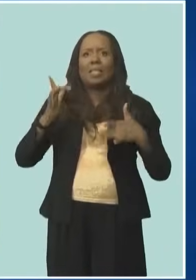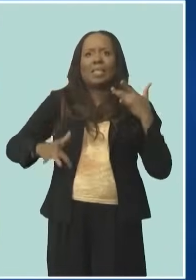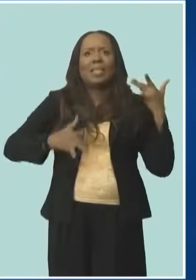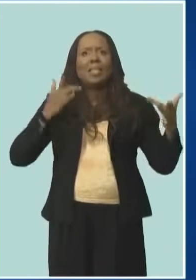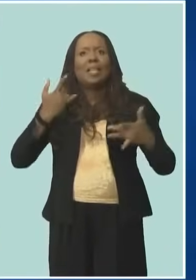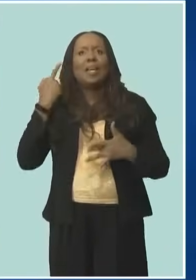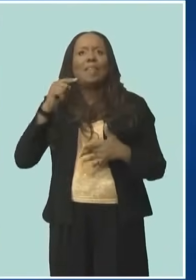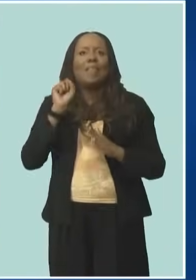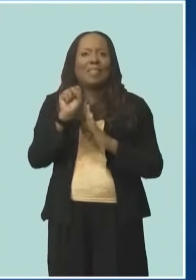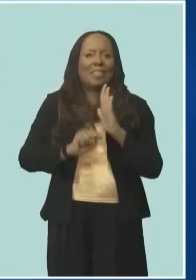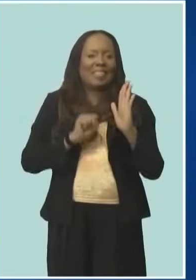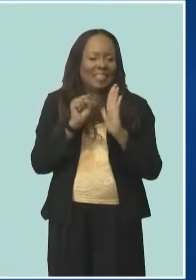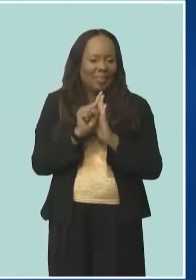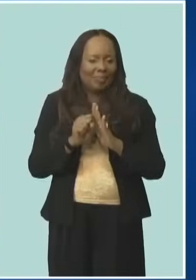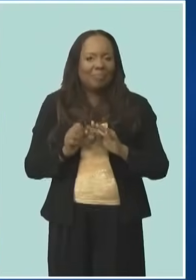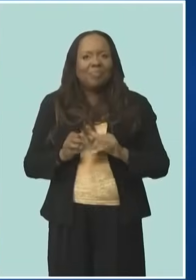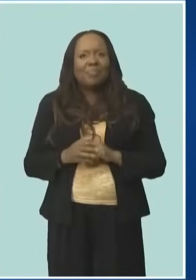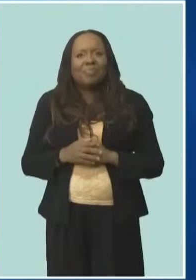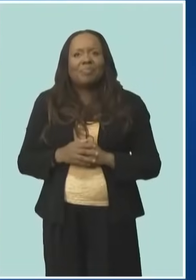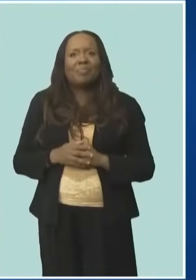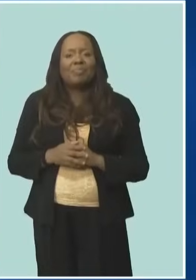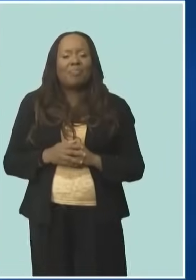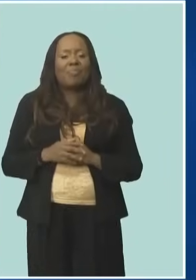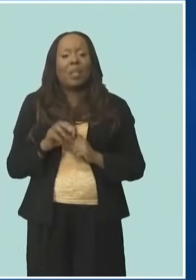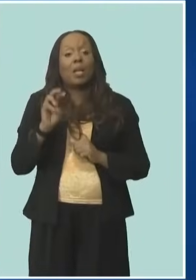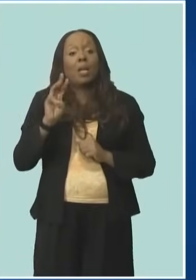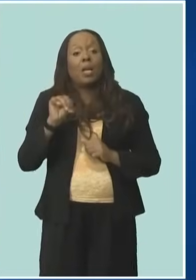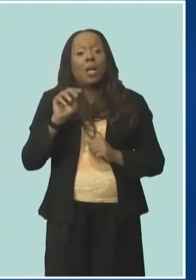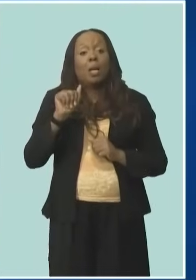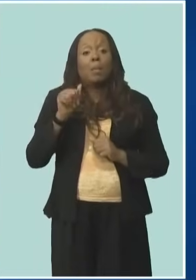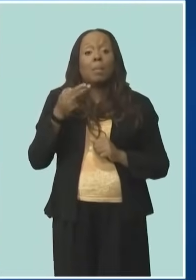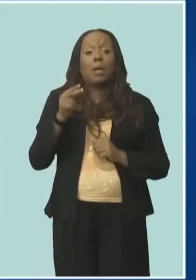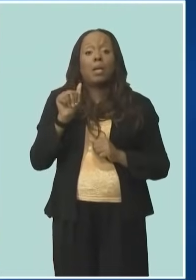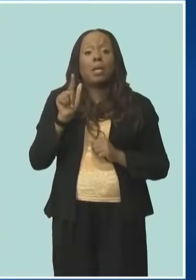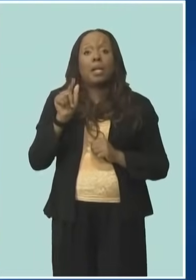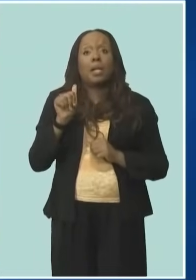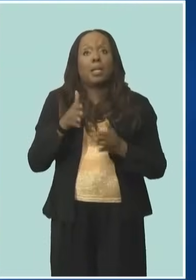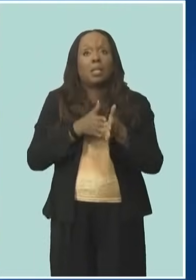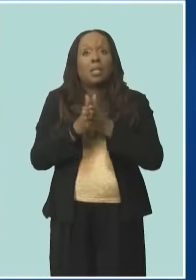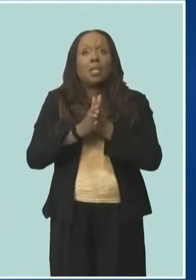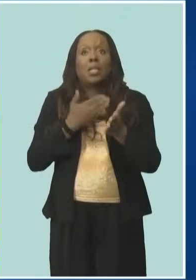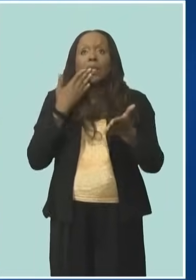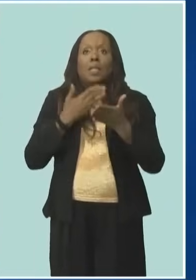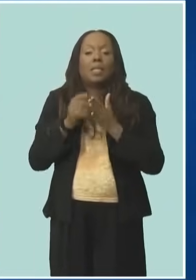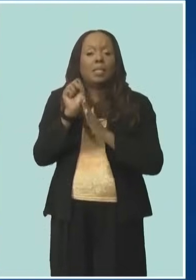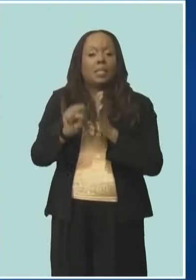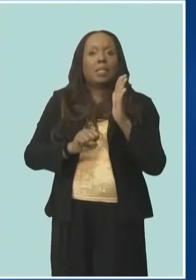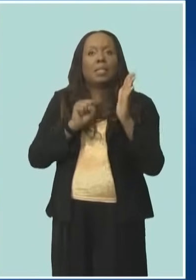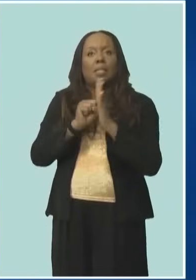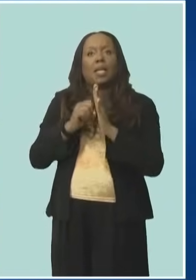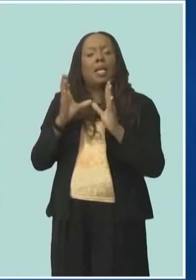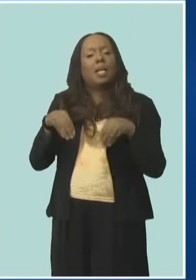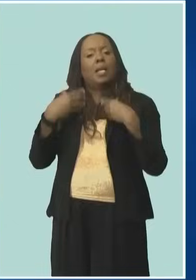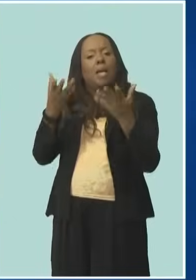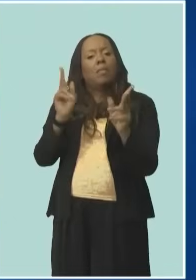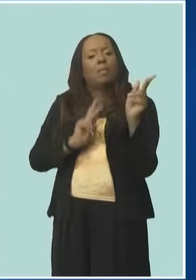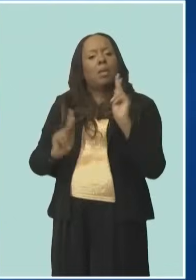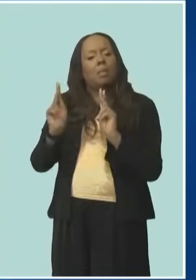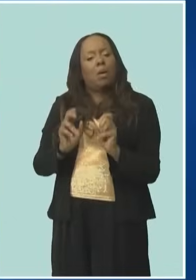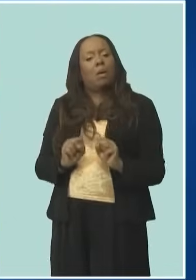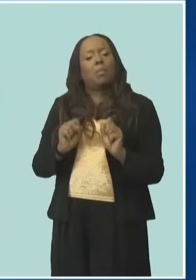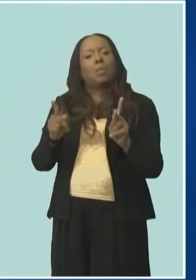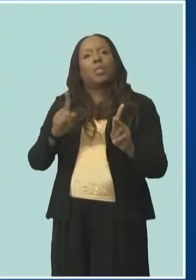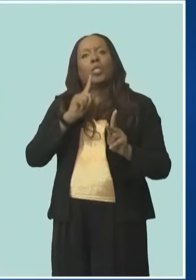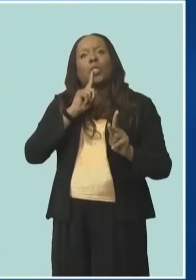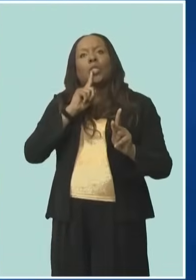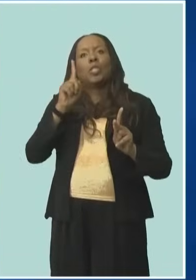of the season offers. Mahalia is also looking forward to a good season and about giving homegrown talent the opportunity to